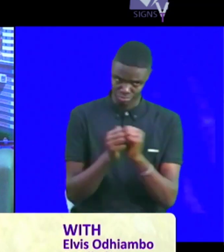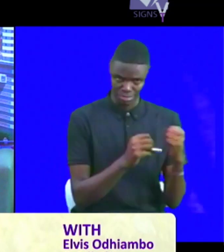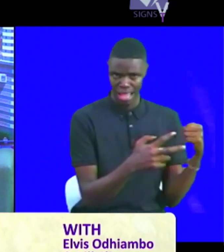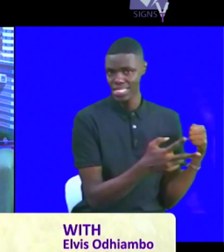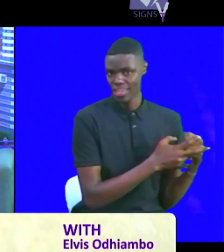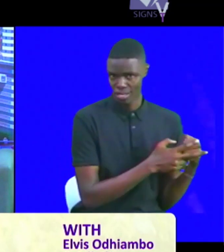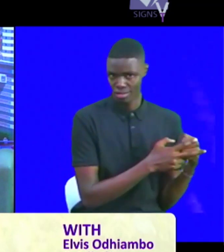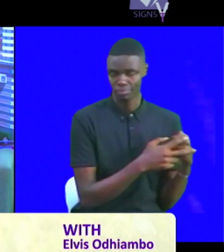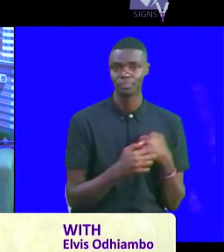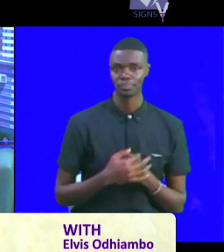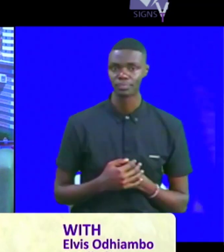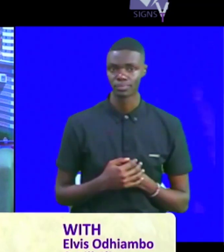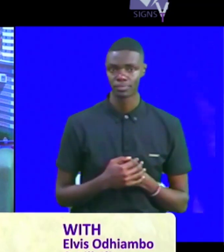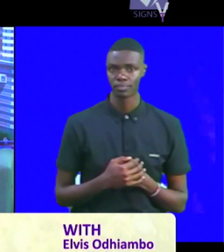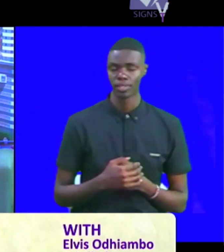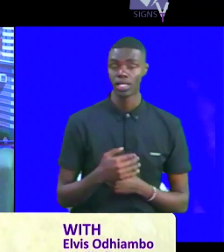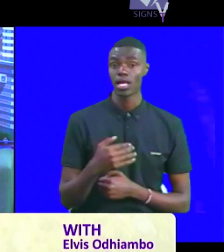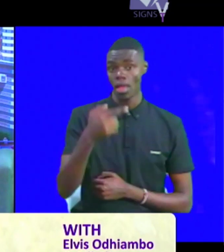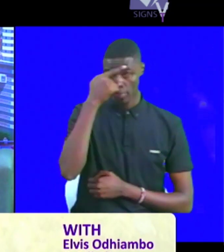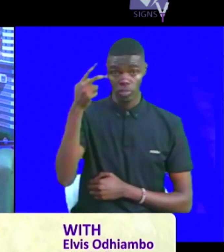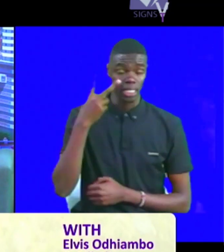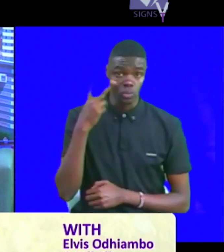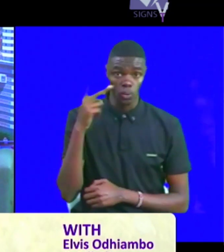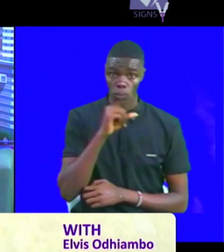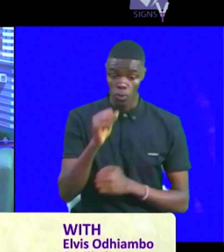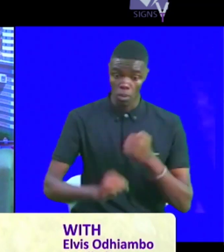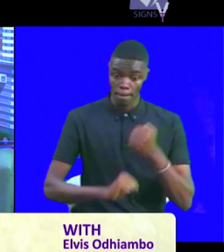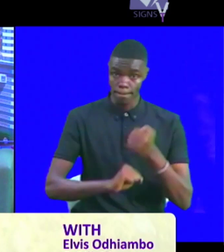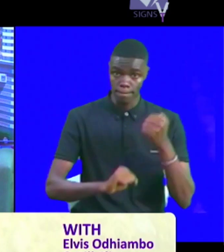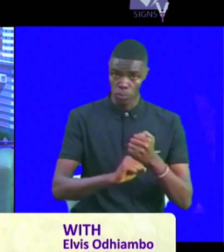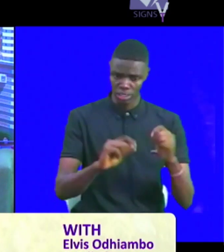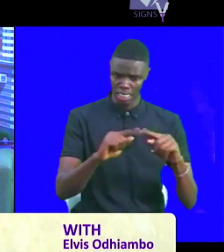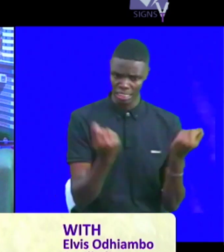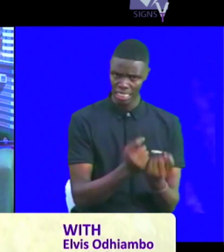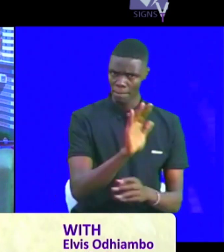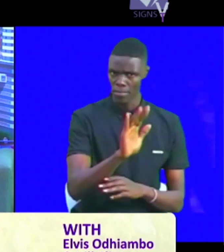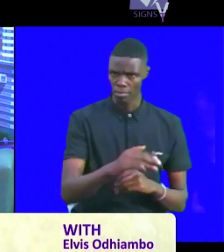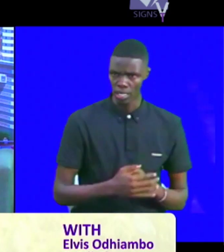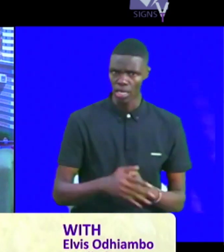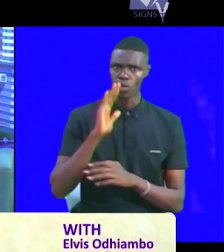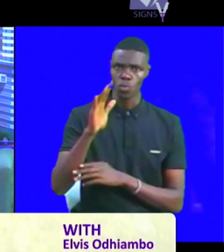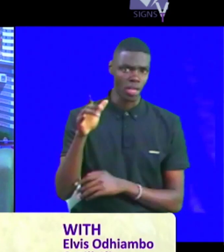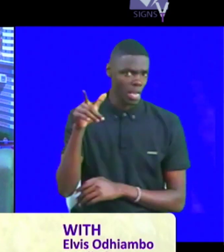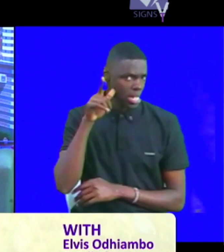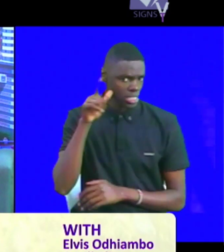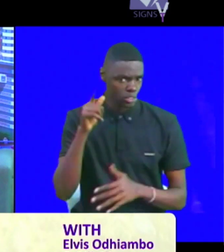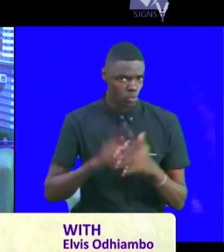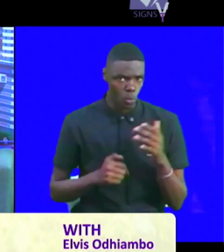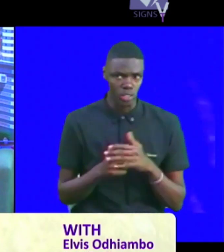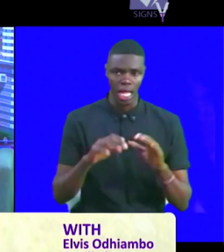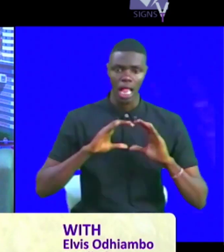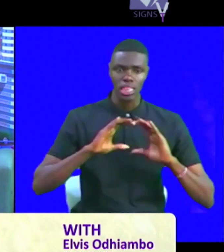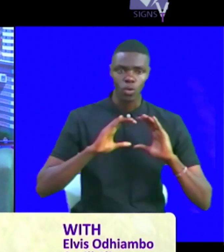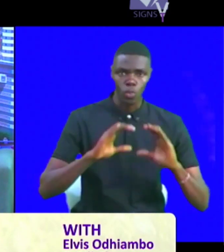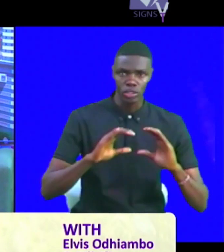10-7. And also, they sort of have. Because Niliona, they have boosted their squad, and we are going to let's take a